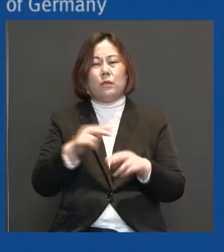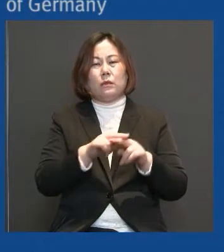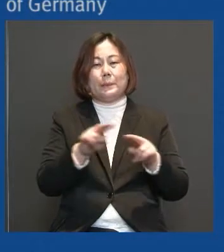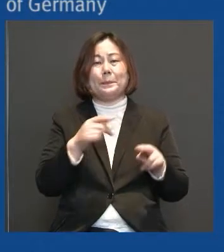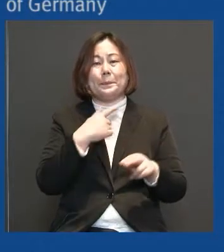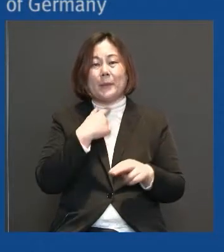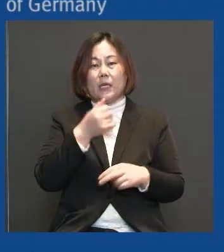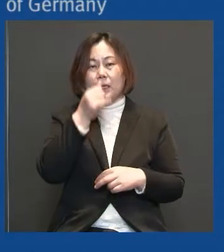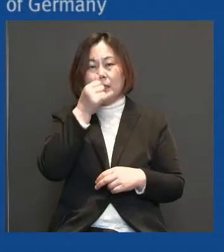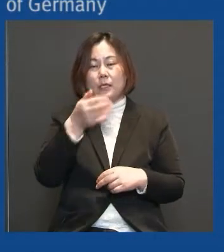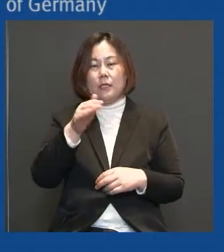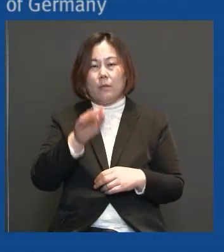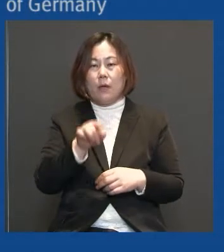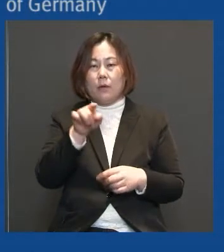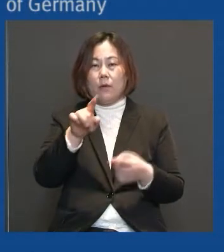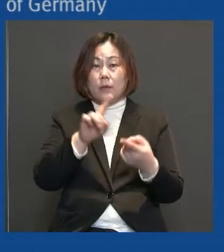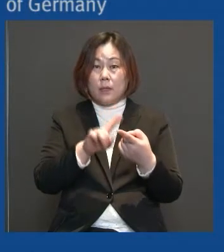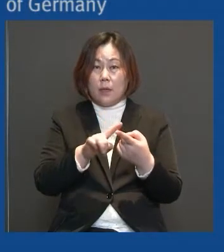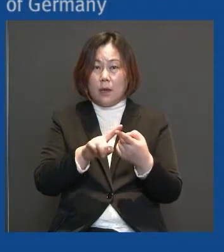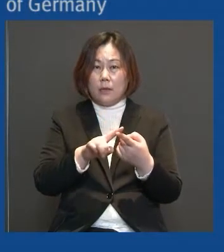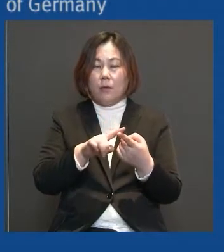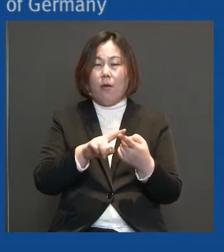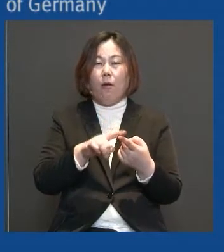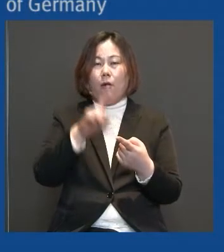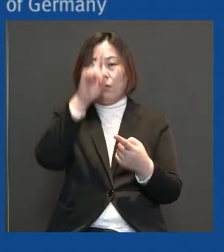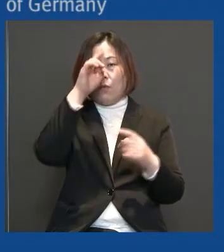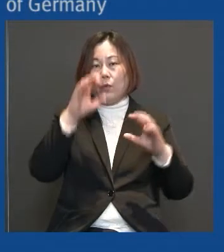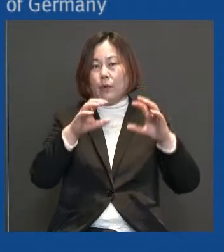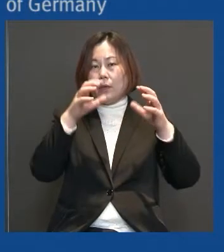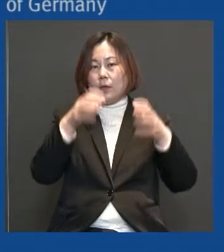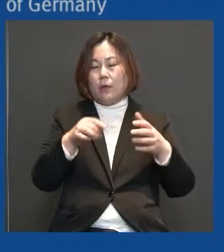discussion internally and